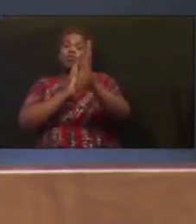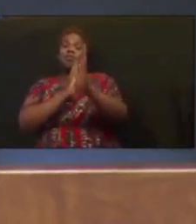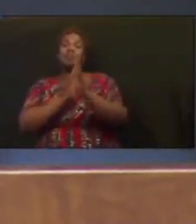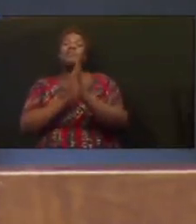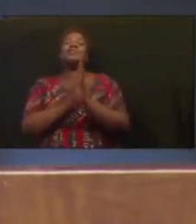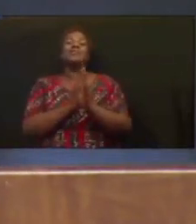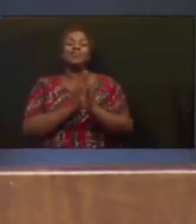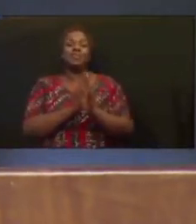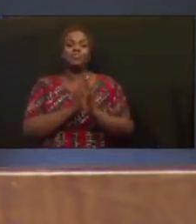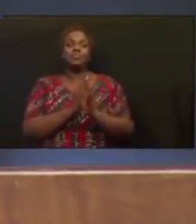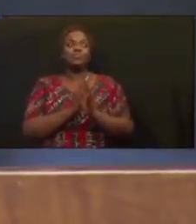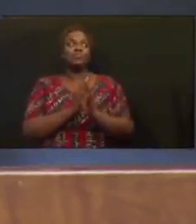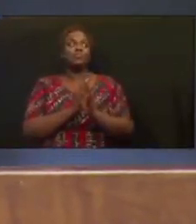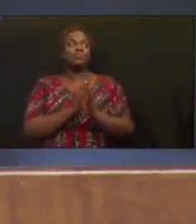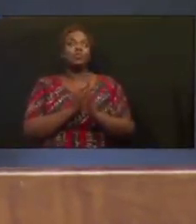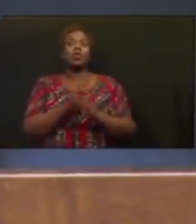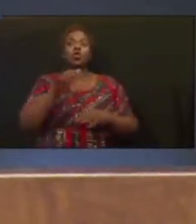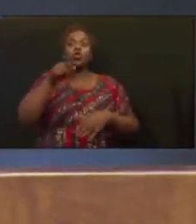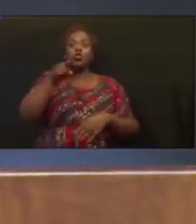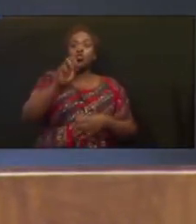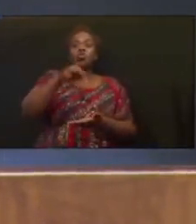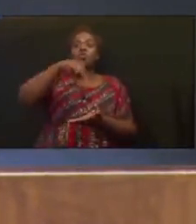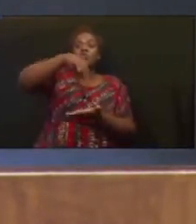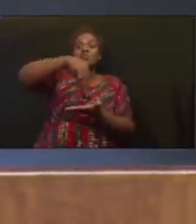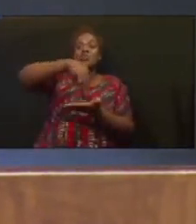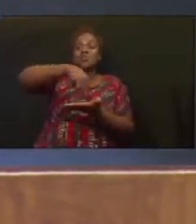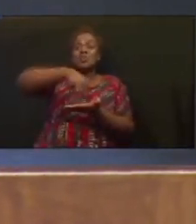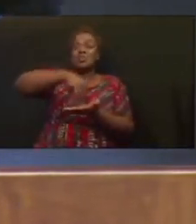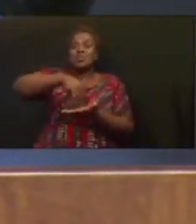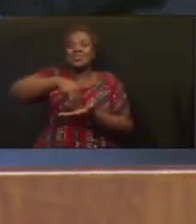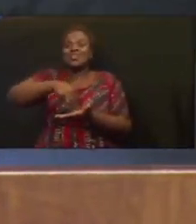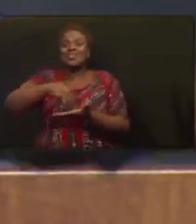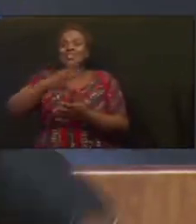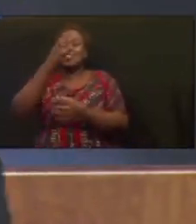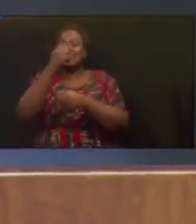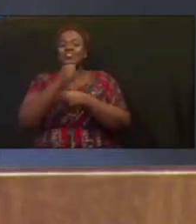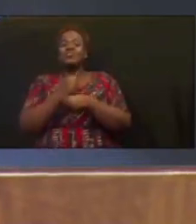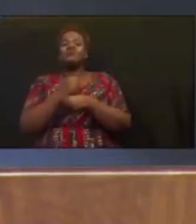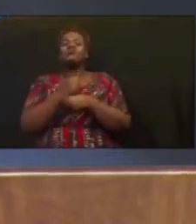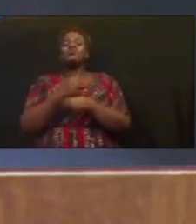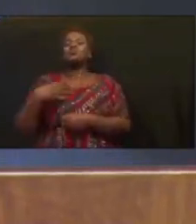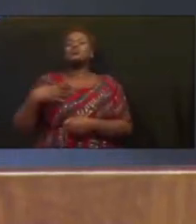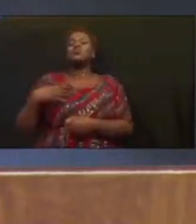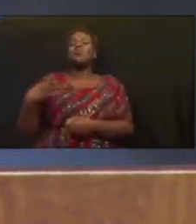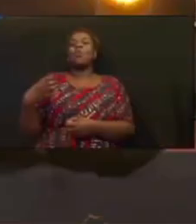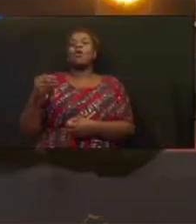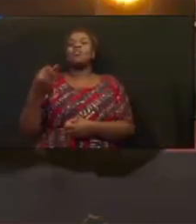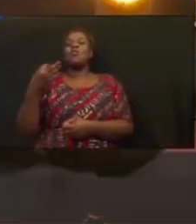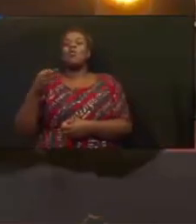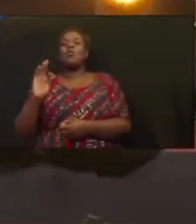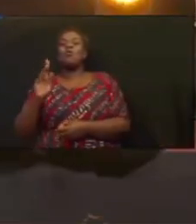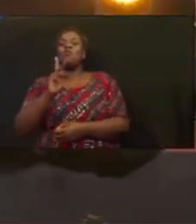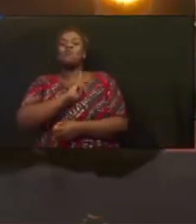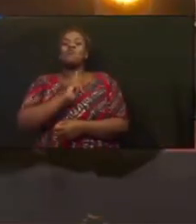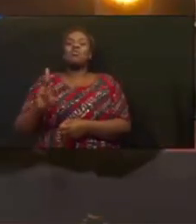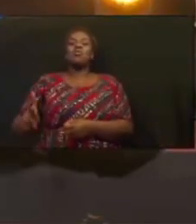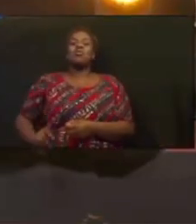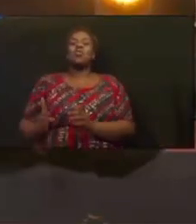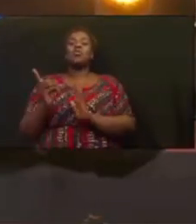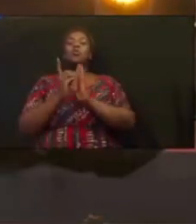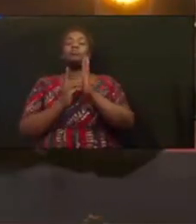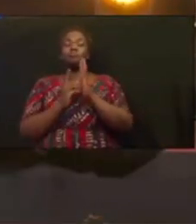and his purposes, you have stood to a position where he can trust you with the wealth of nations. This I have